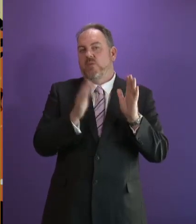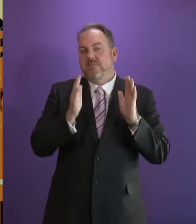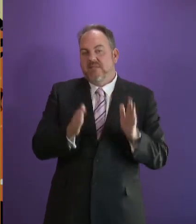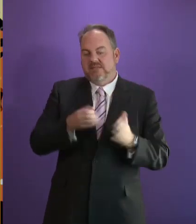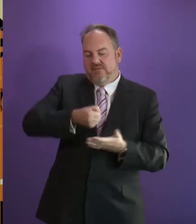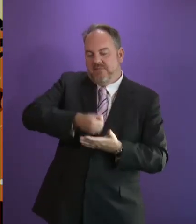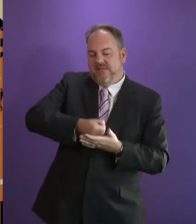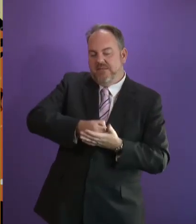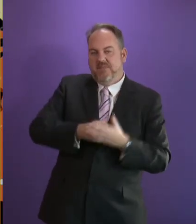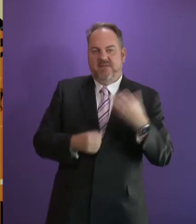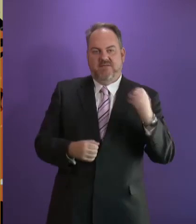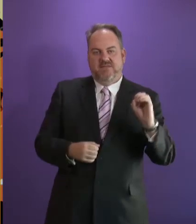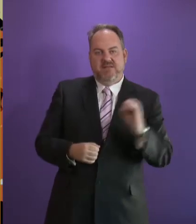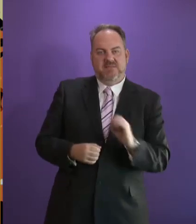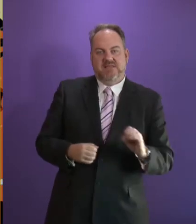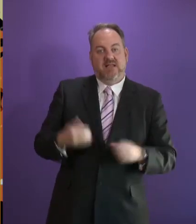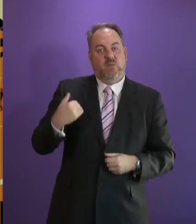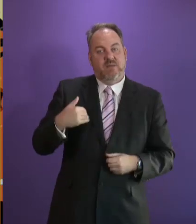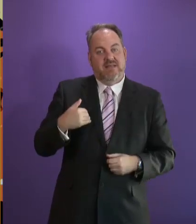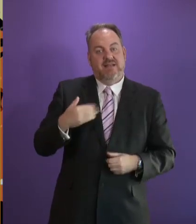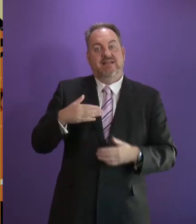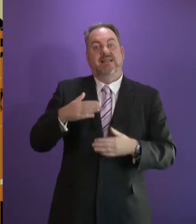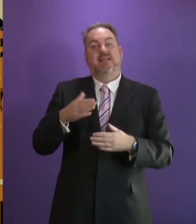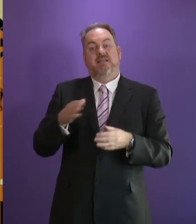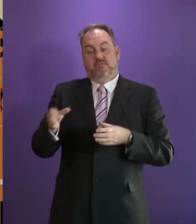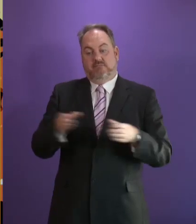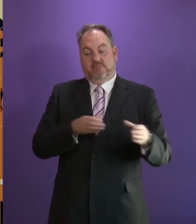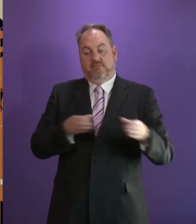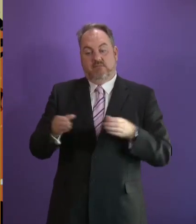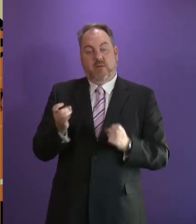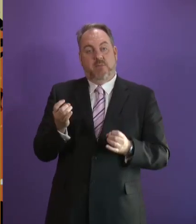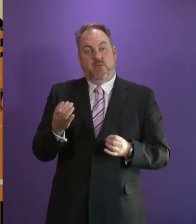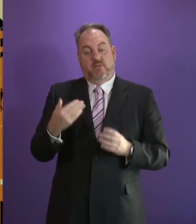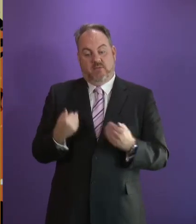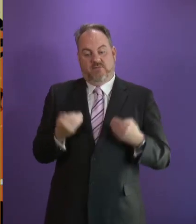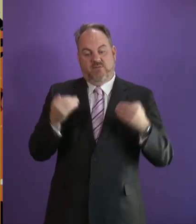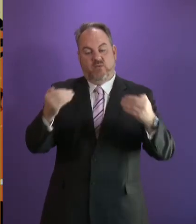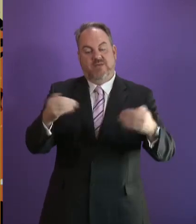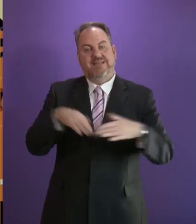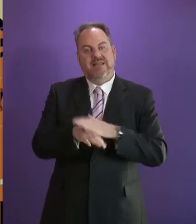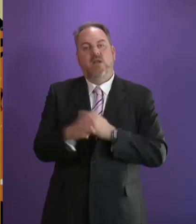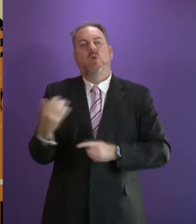candidates, and preferably in winnable seats. They're not there as paper candidates,